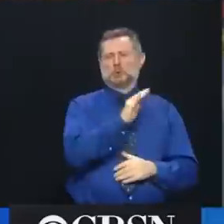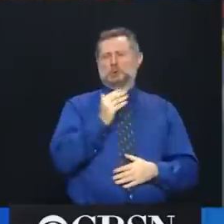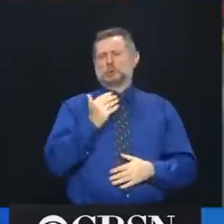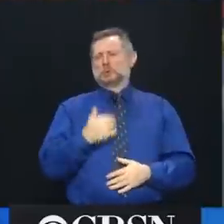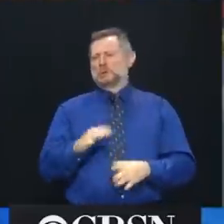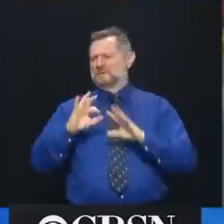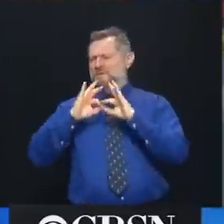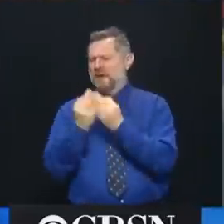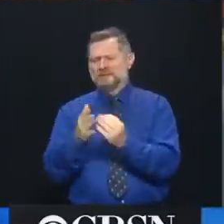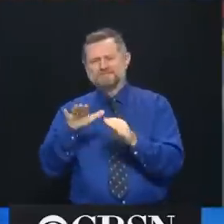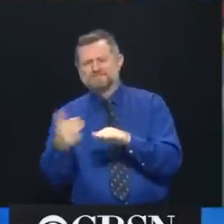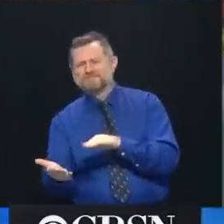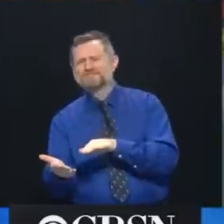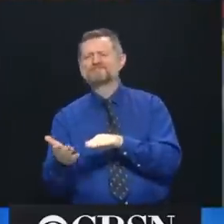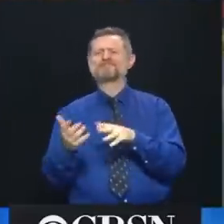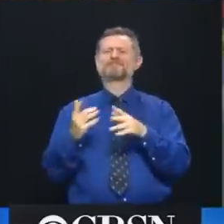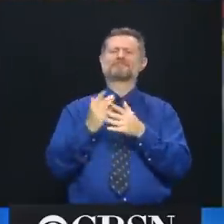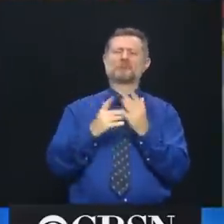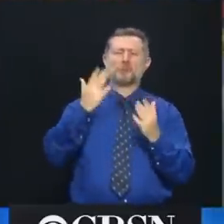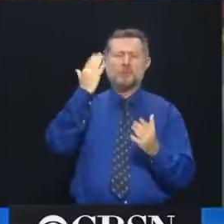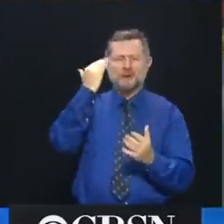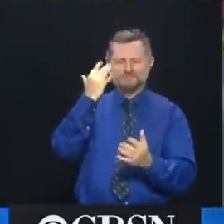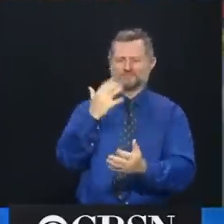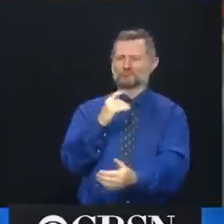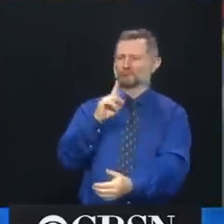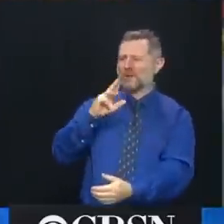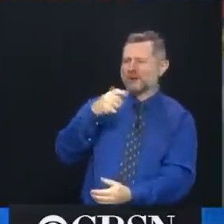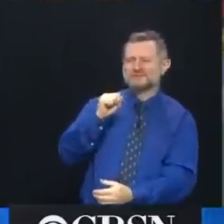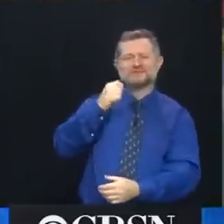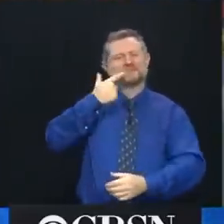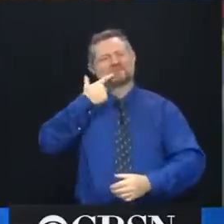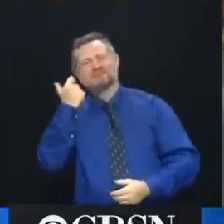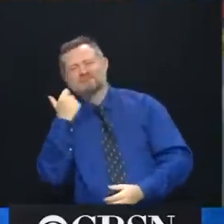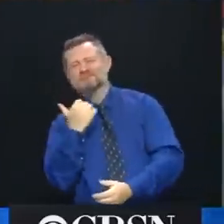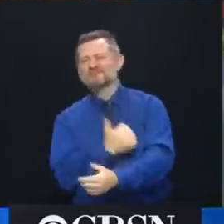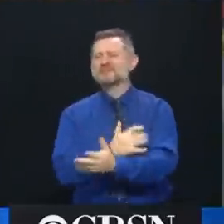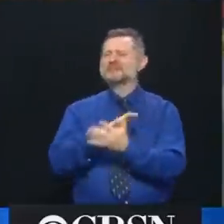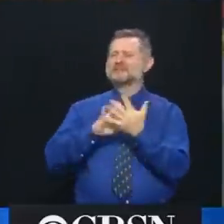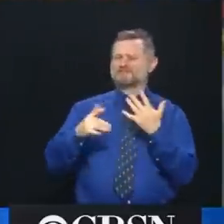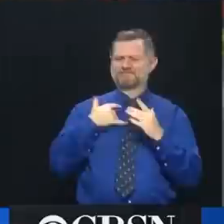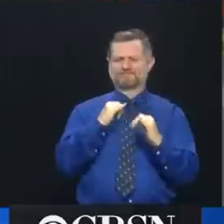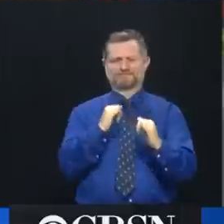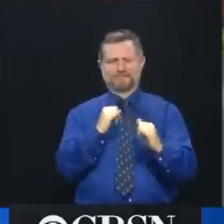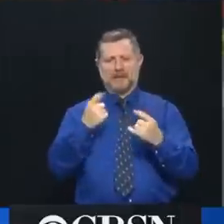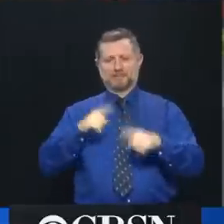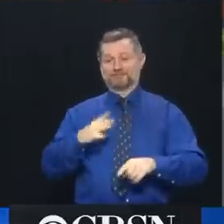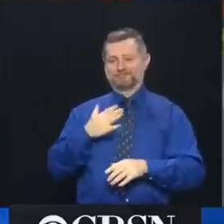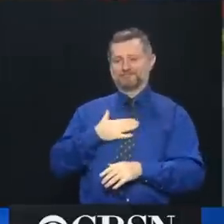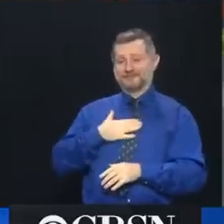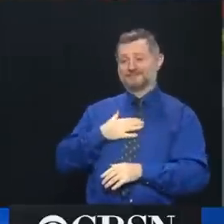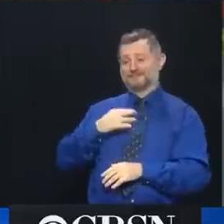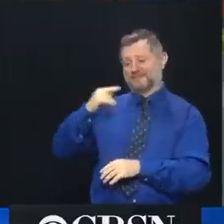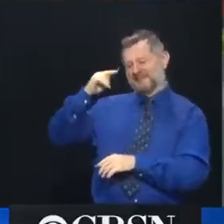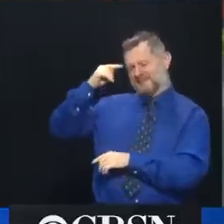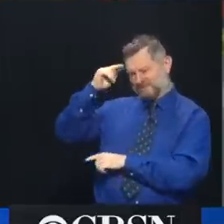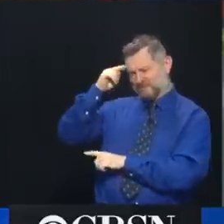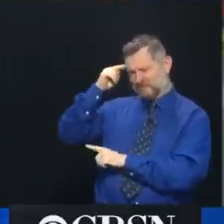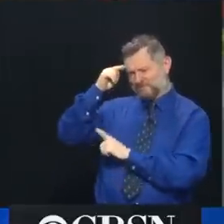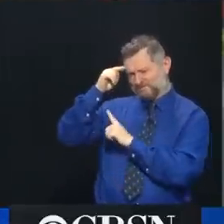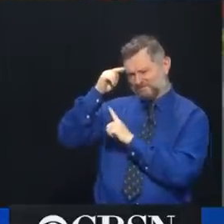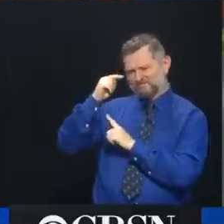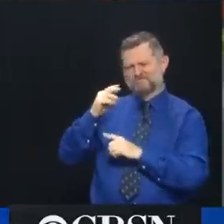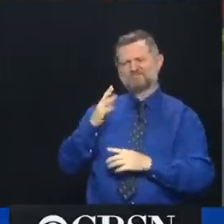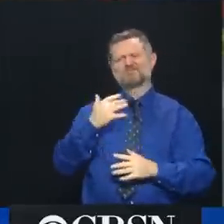similar to what happened to my nephew and i've rallied with advocates to pass paid family leave raise the minimum wage